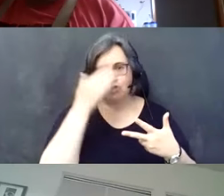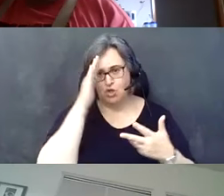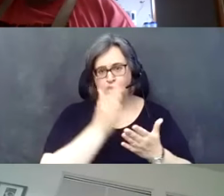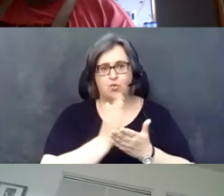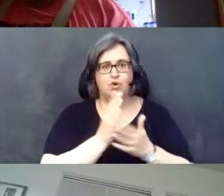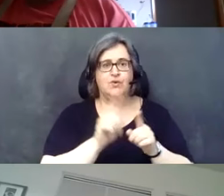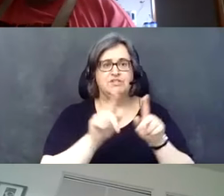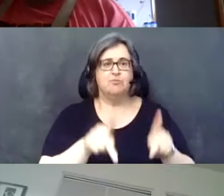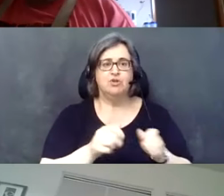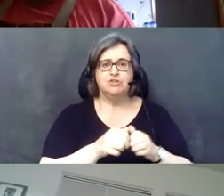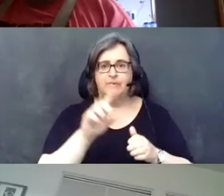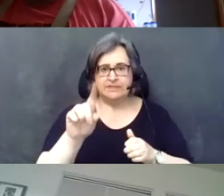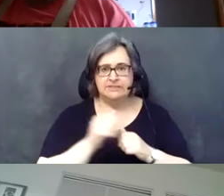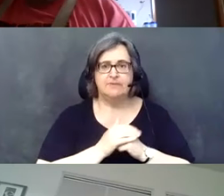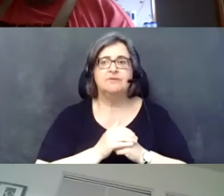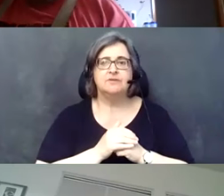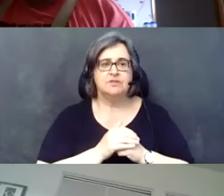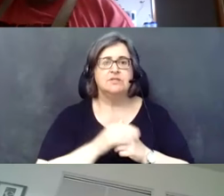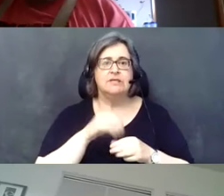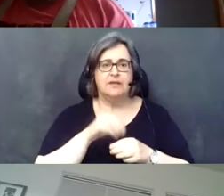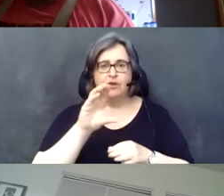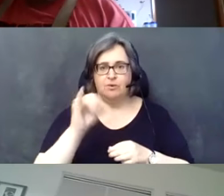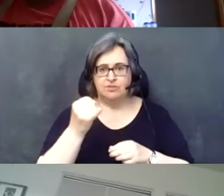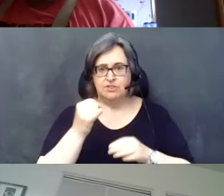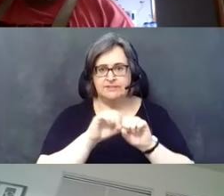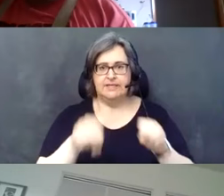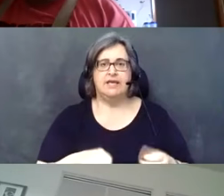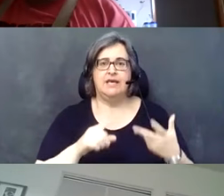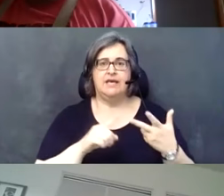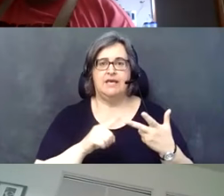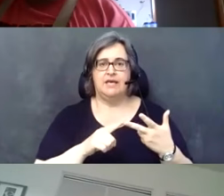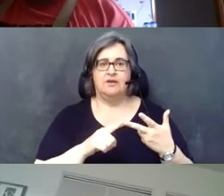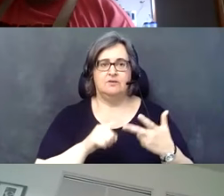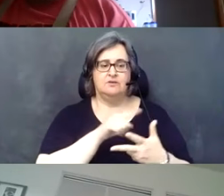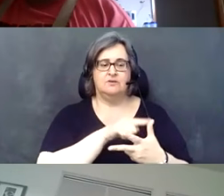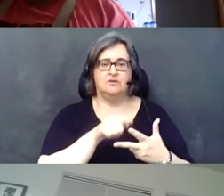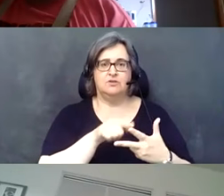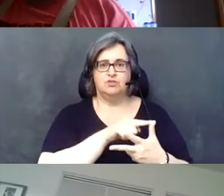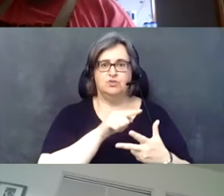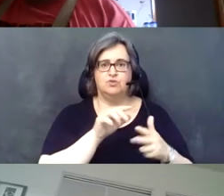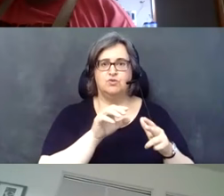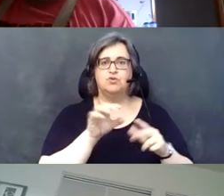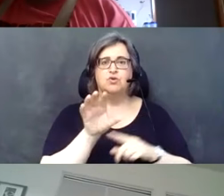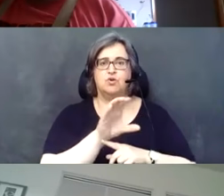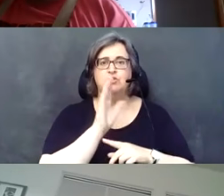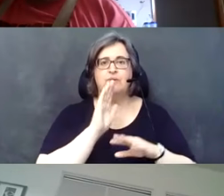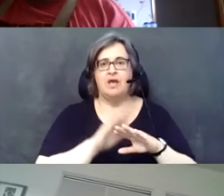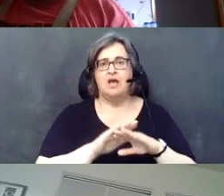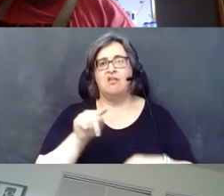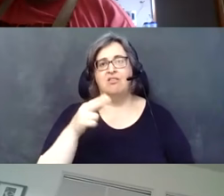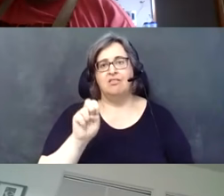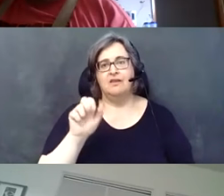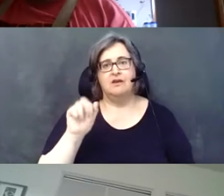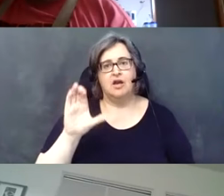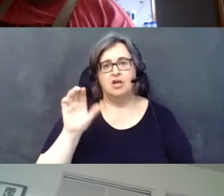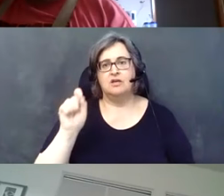Rights as a Person with a Disability in the Criminal Justice System. Those 2 recordings will be available soon on thearc.org.